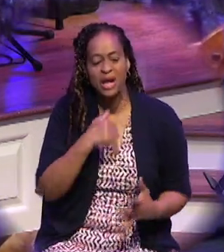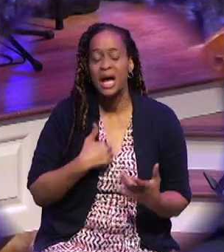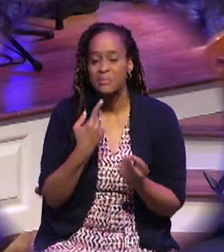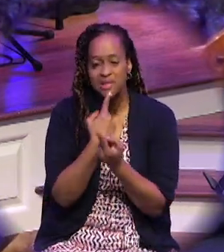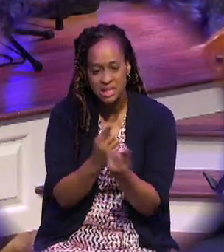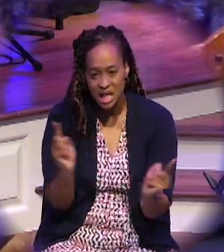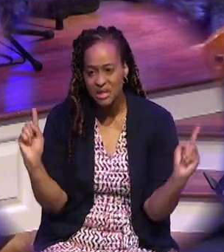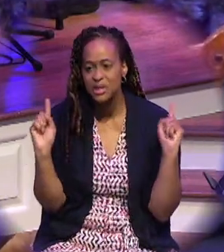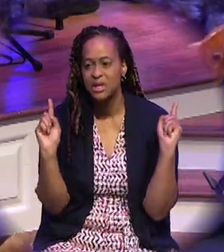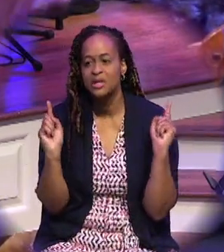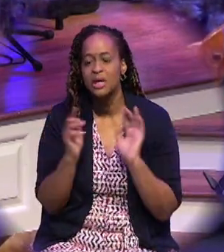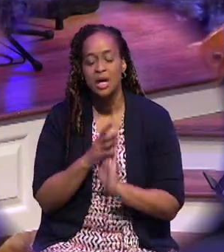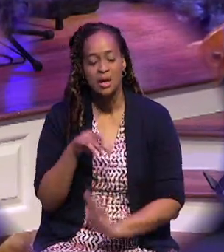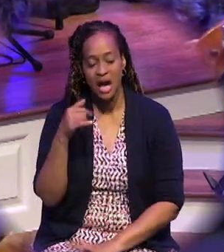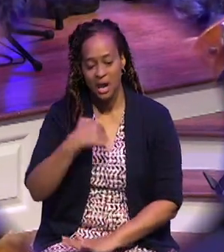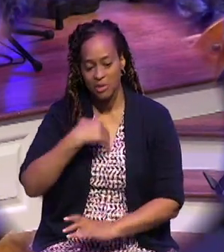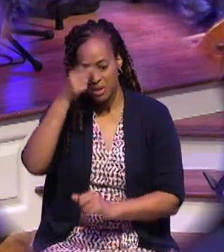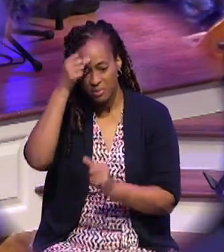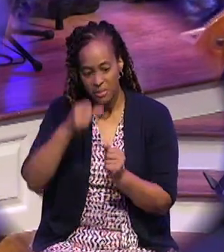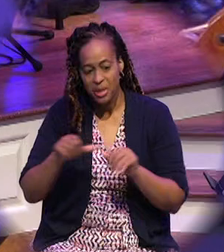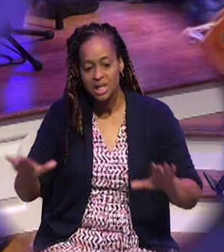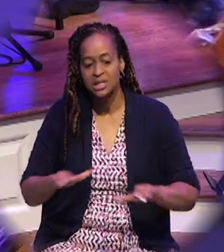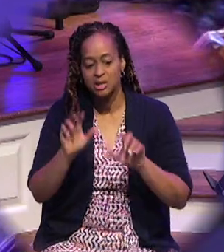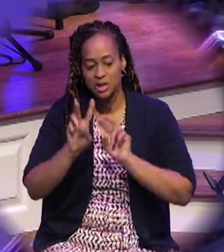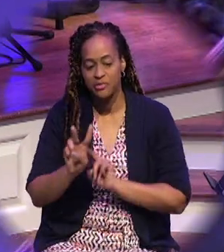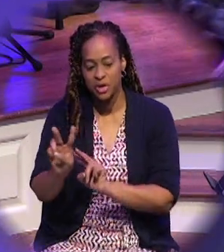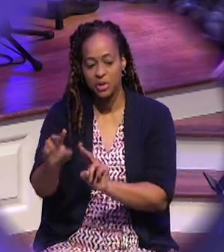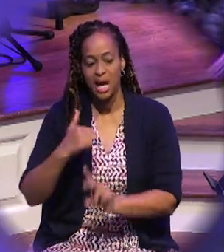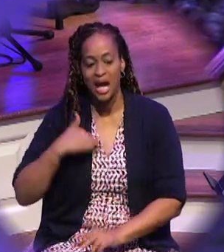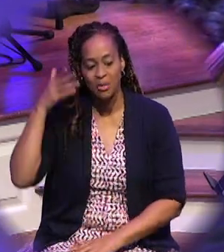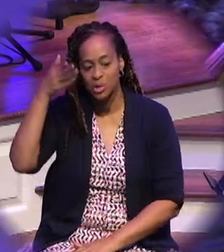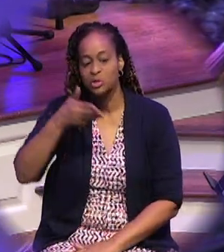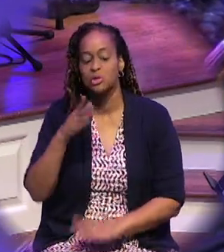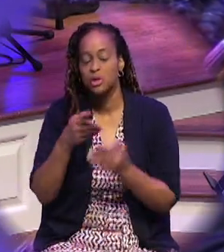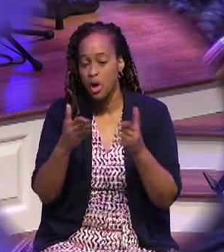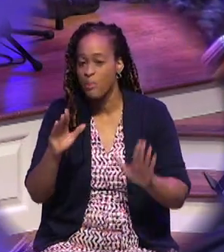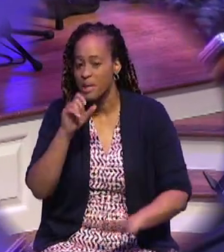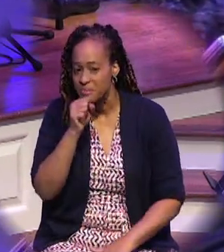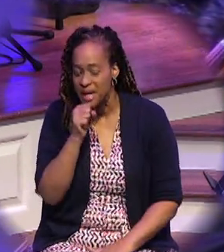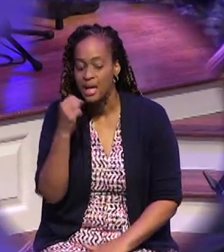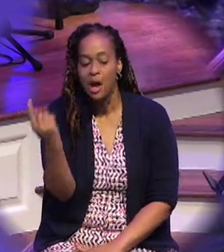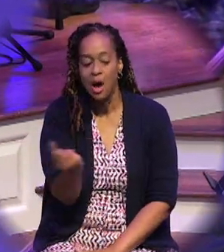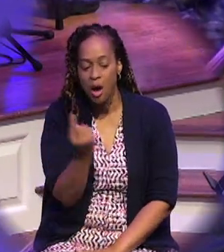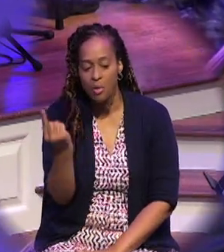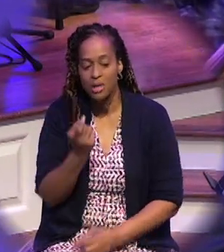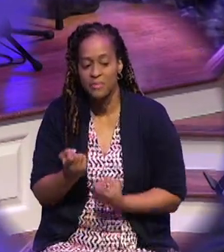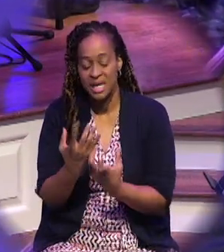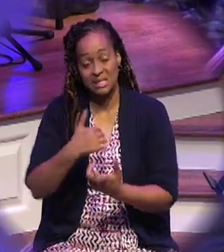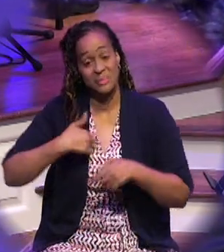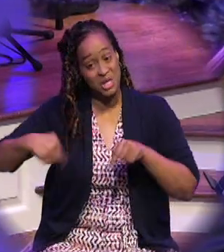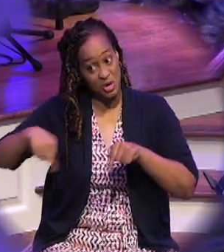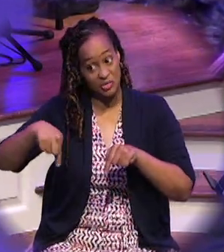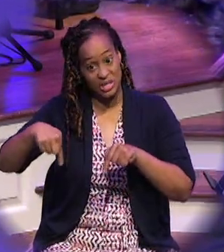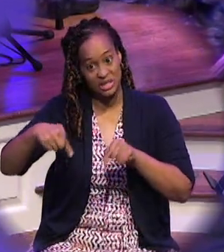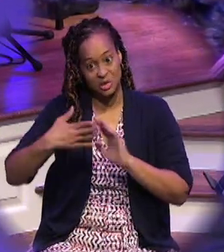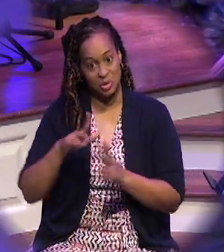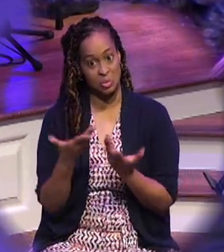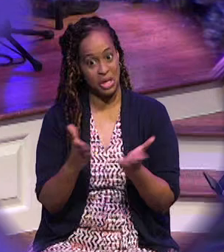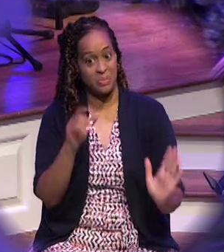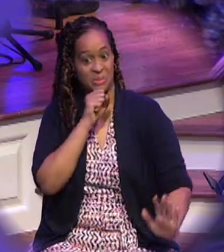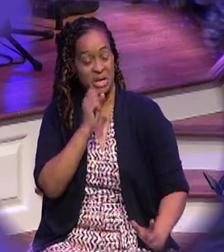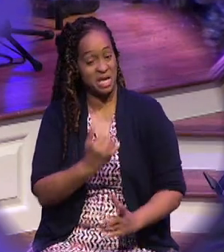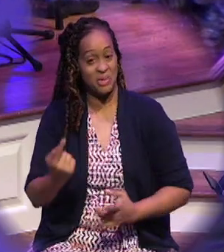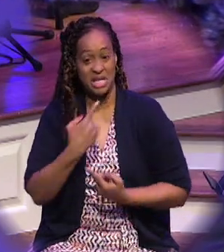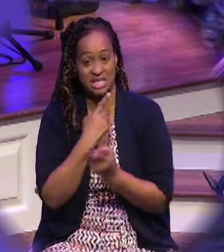you, if I'm ever conducting a funeral, I will do an open mic, but it always makes me nervous. And